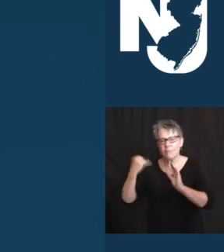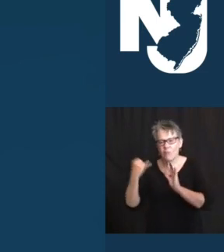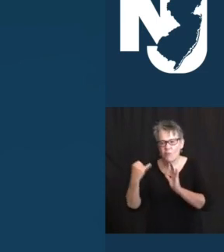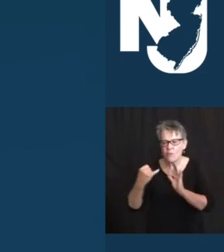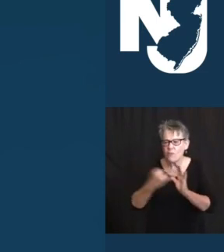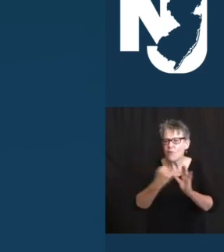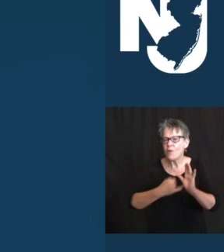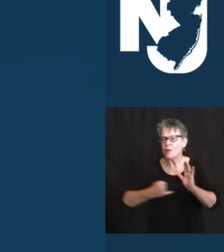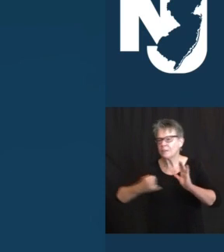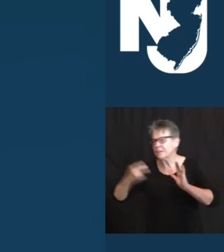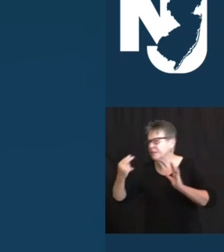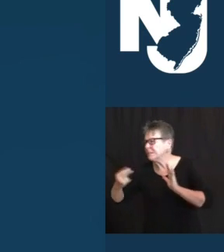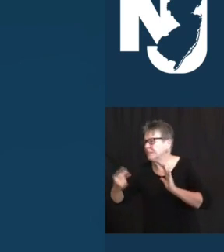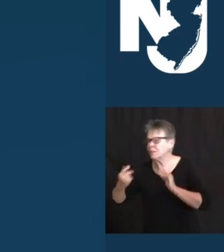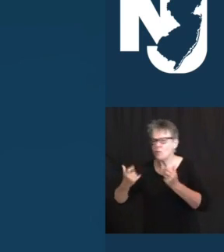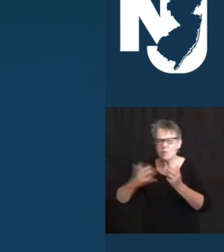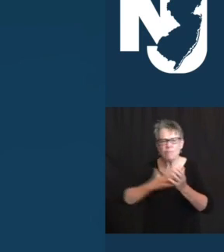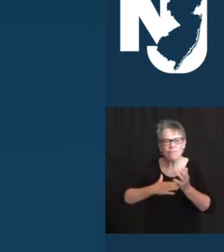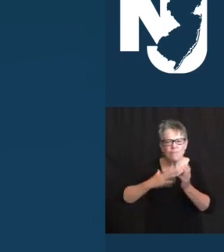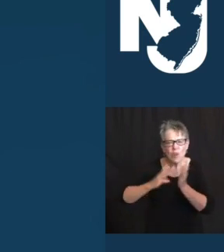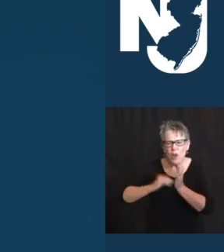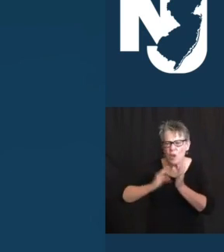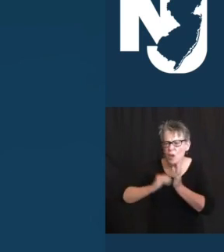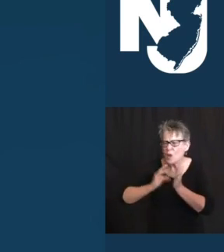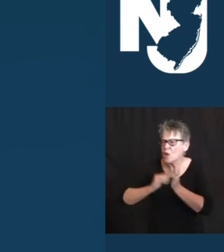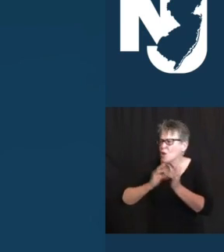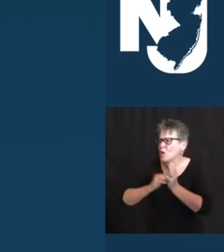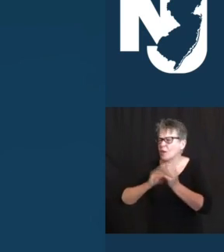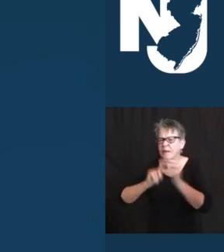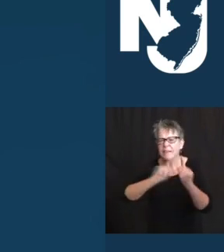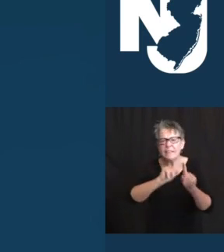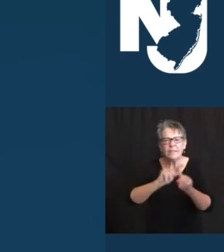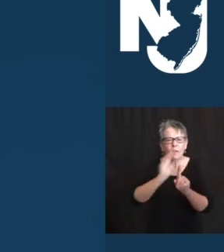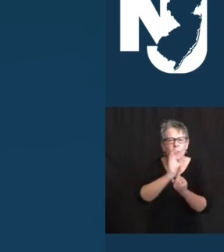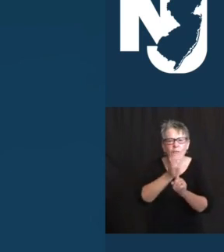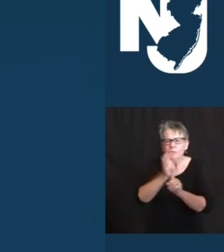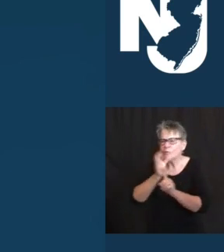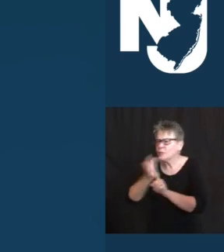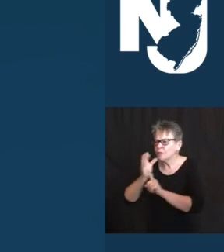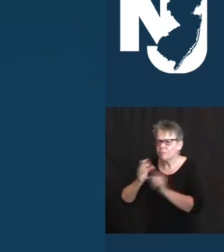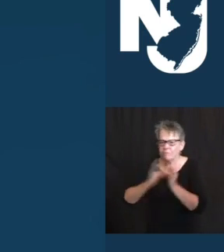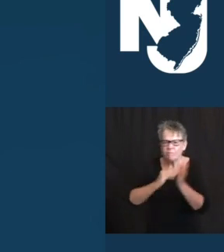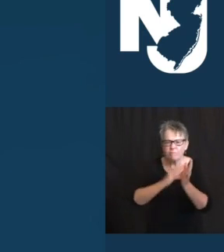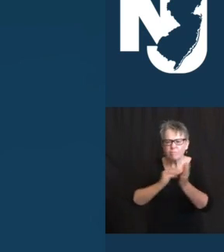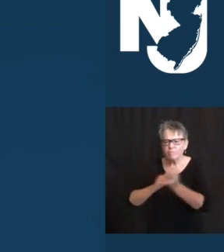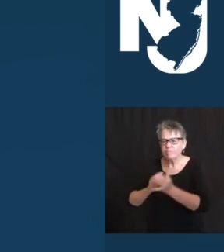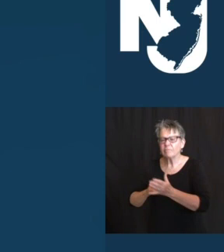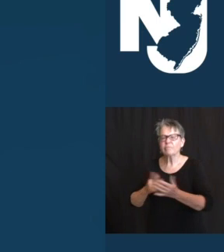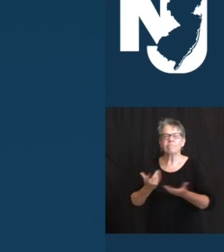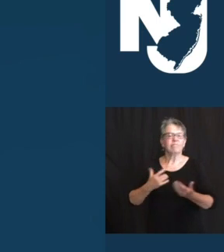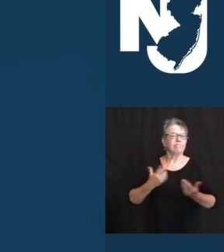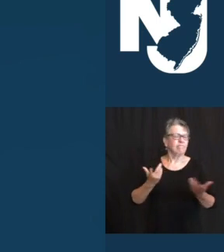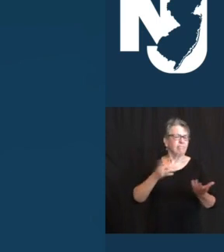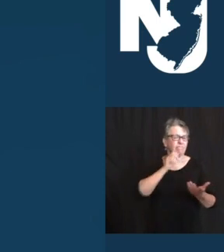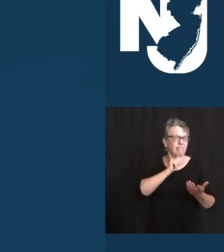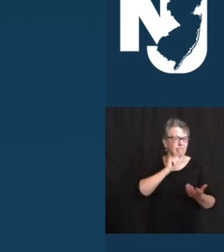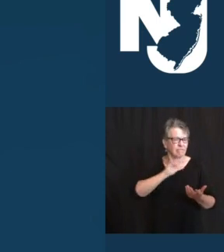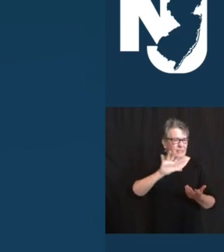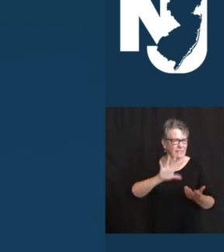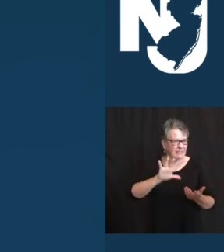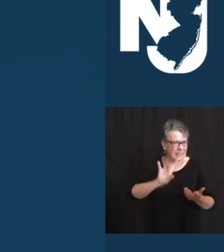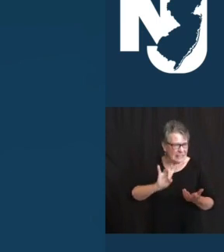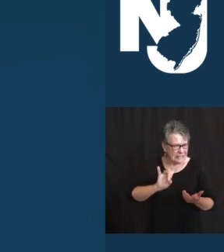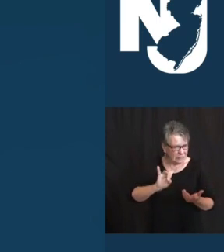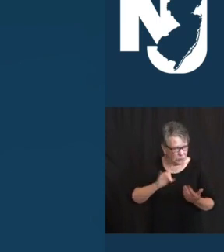cultures. He was only 58 years old. But his real love was his family, especially his wife, Maria, and